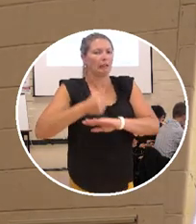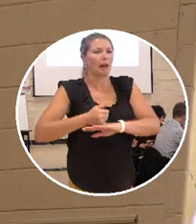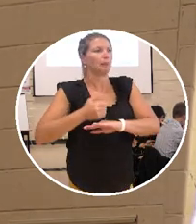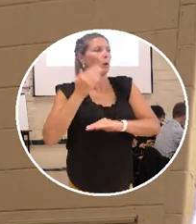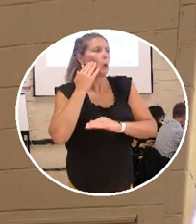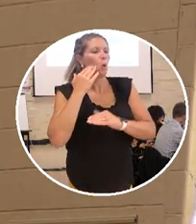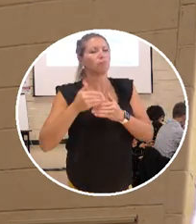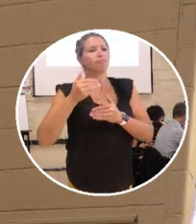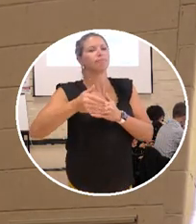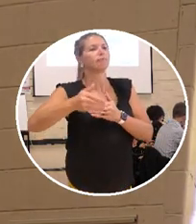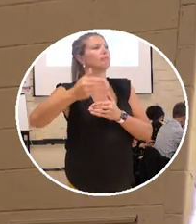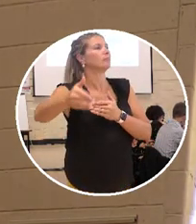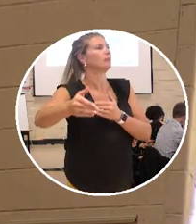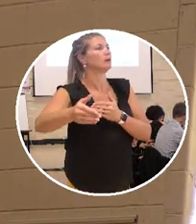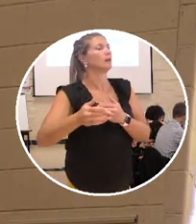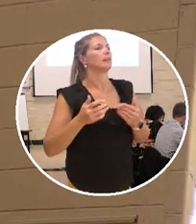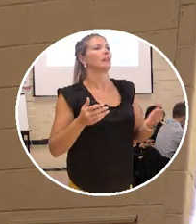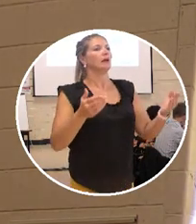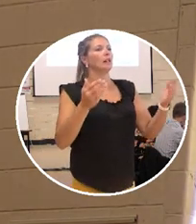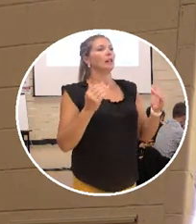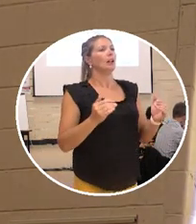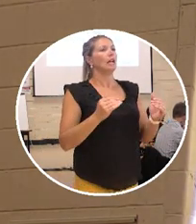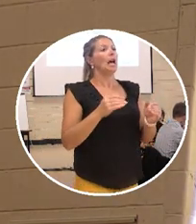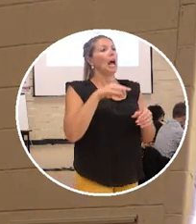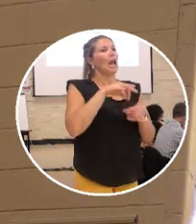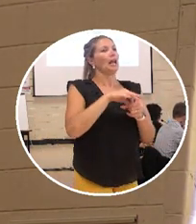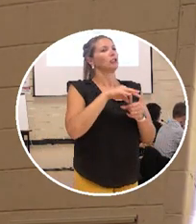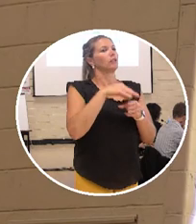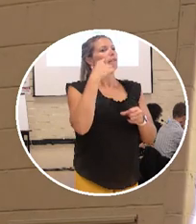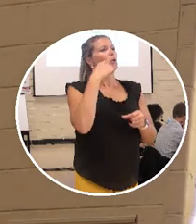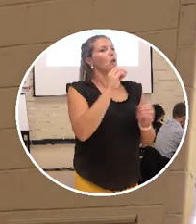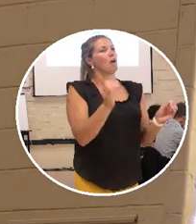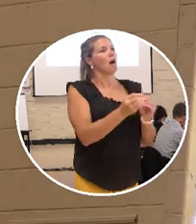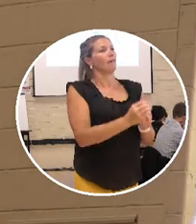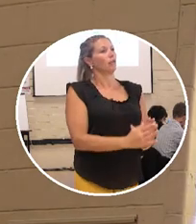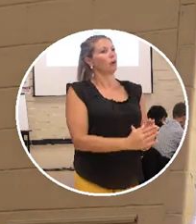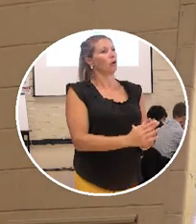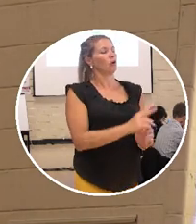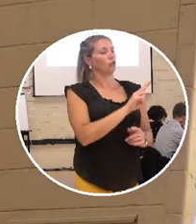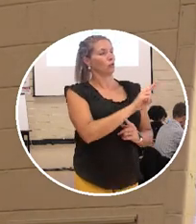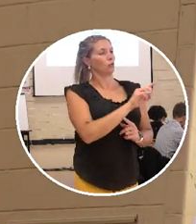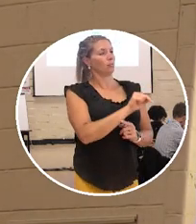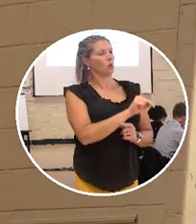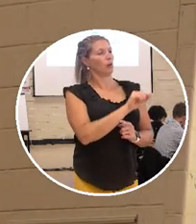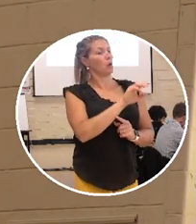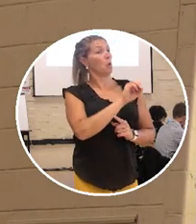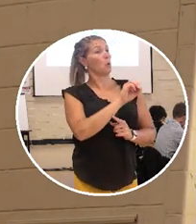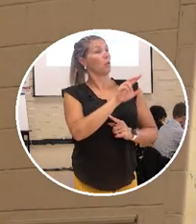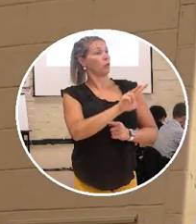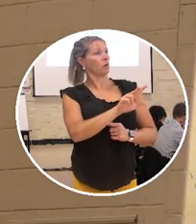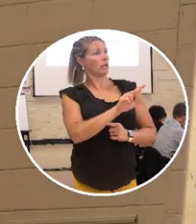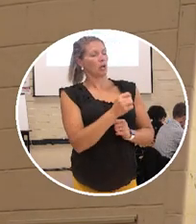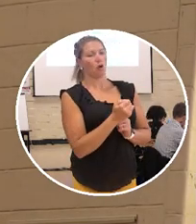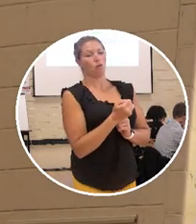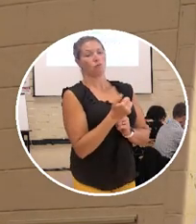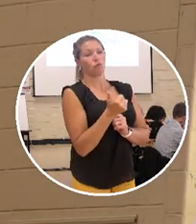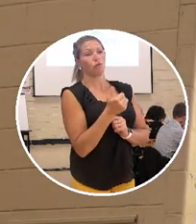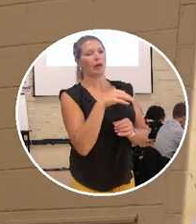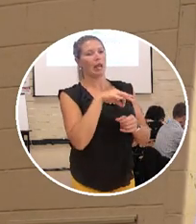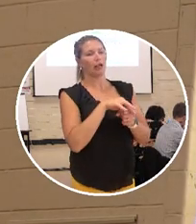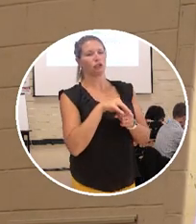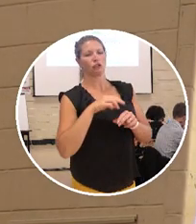Article 2, election of officers. 2.03, remove election chair and